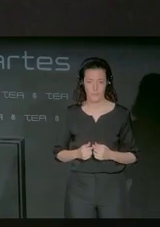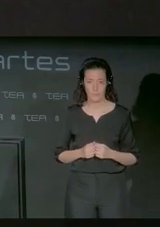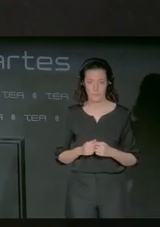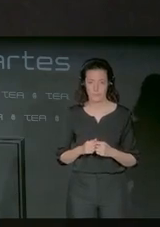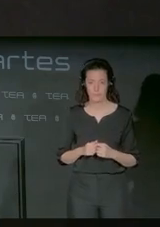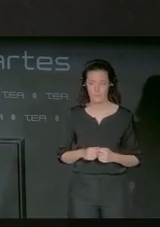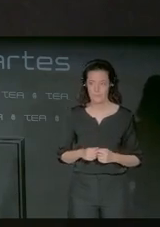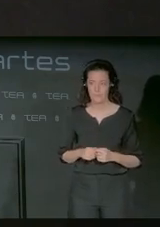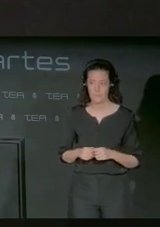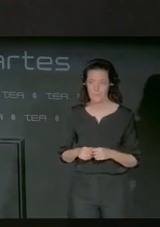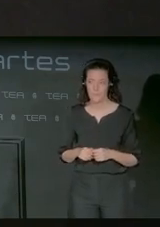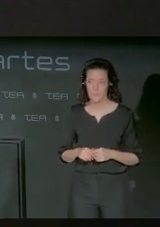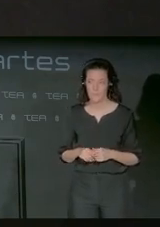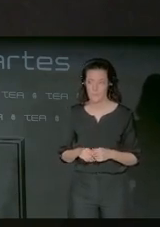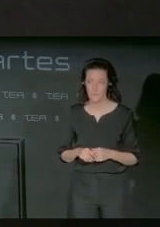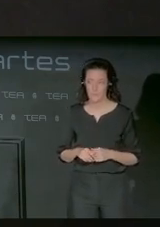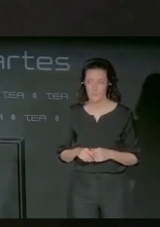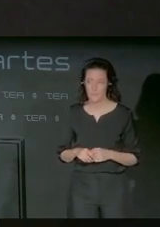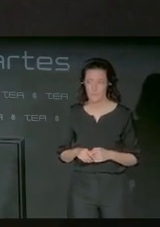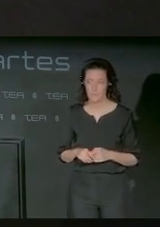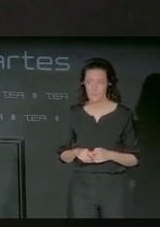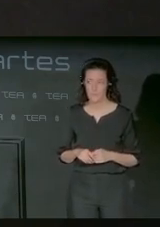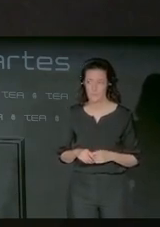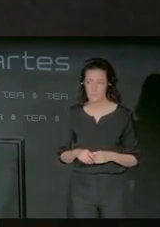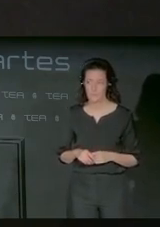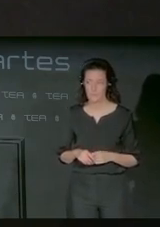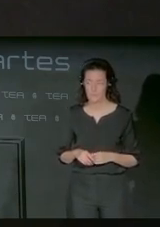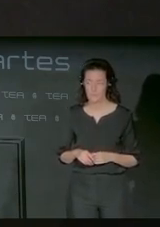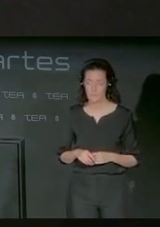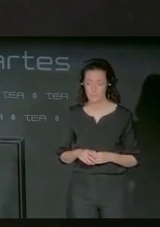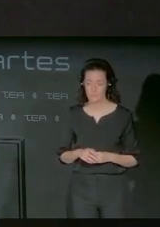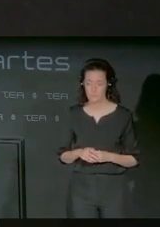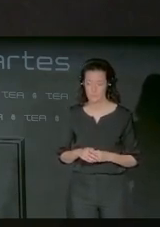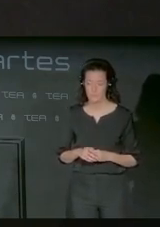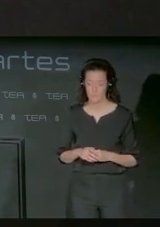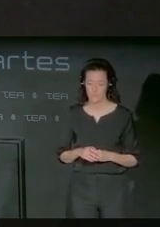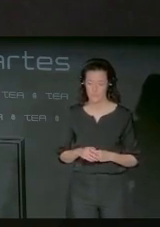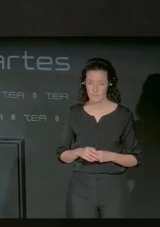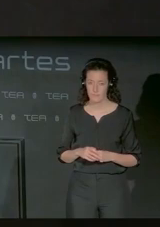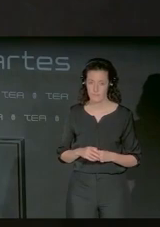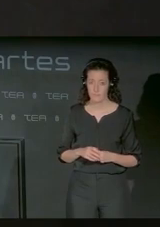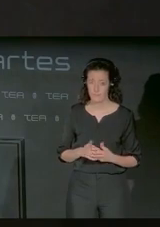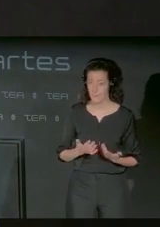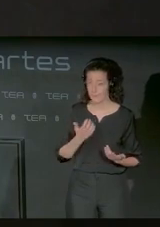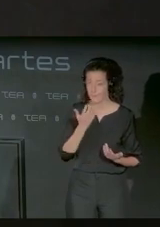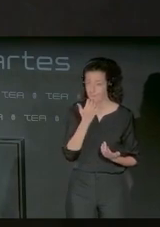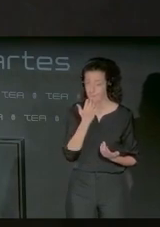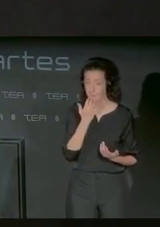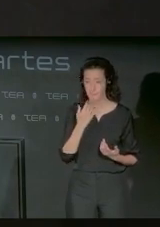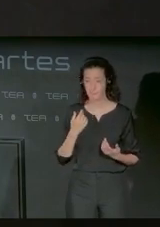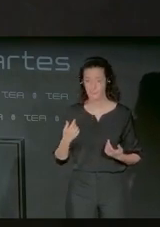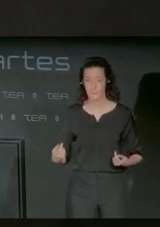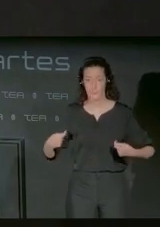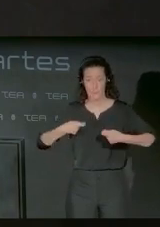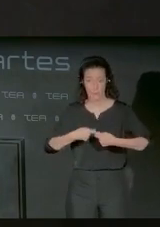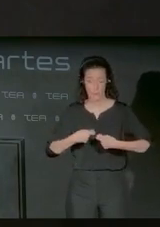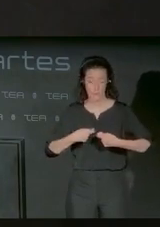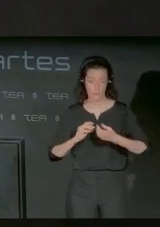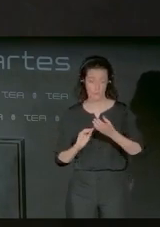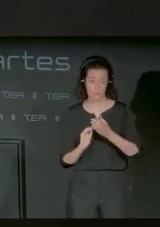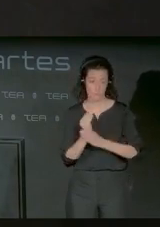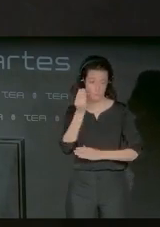included them in recommendations, but there were discussions around co-productions, for example, for co-productions funding for video games.